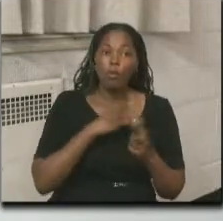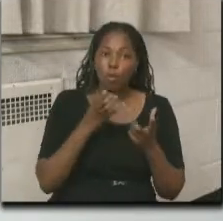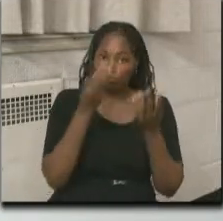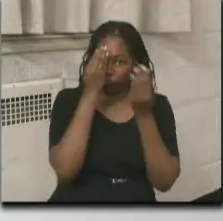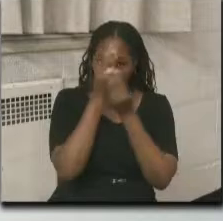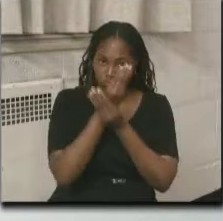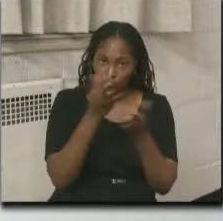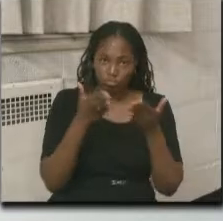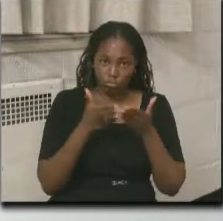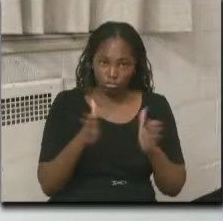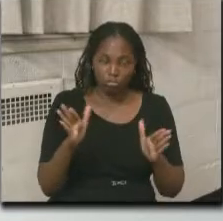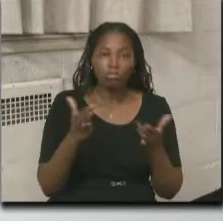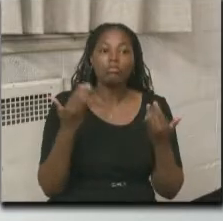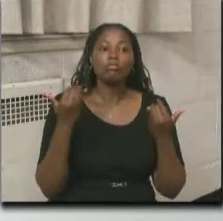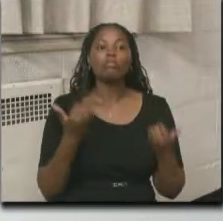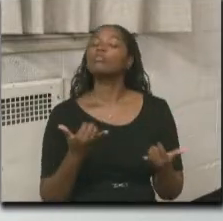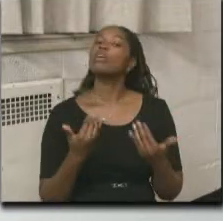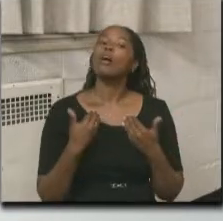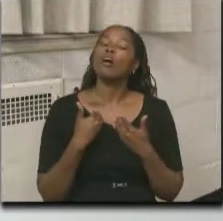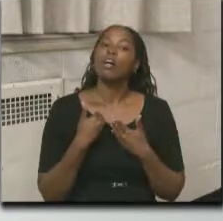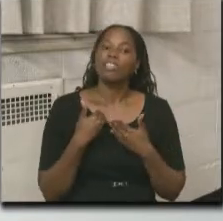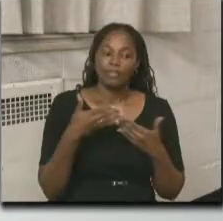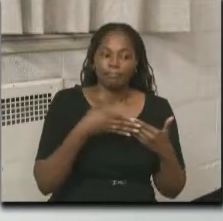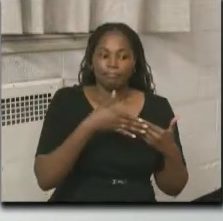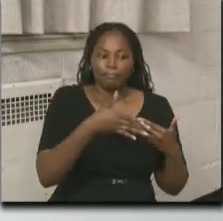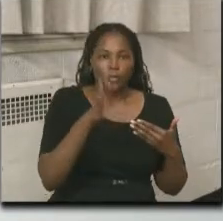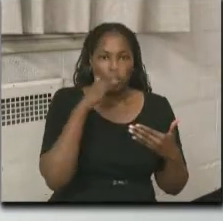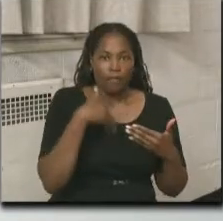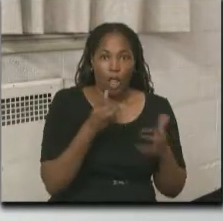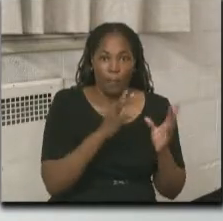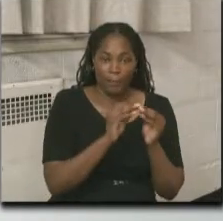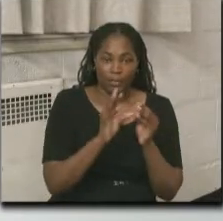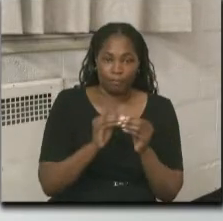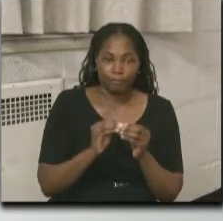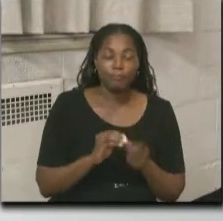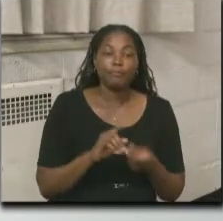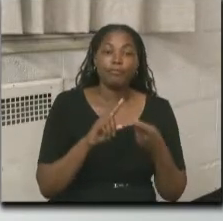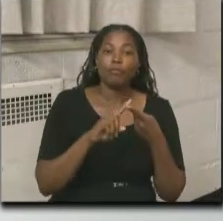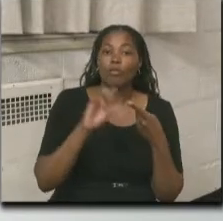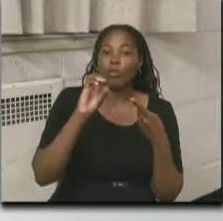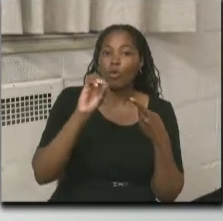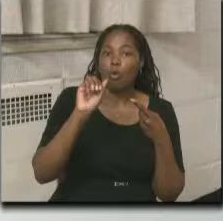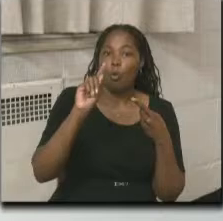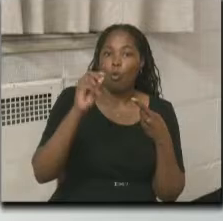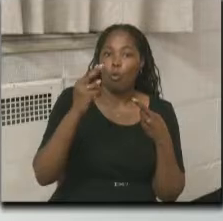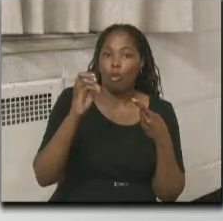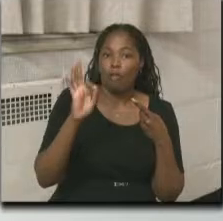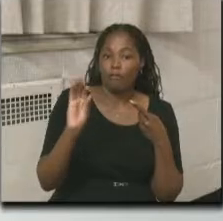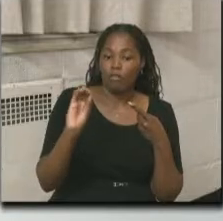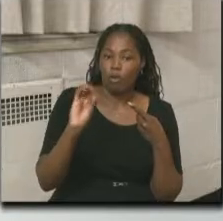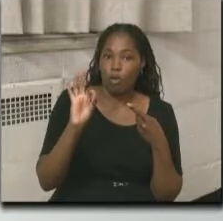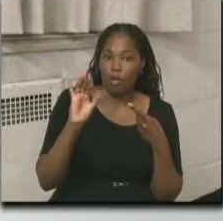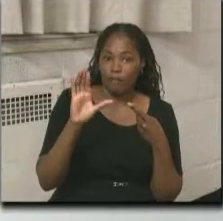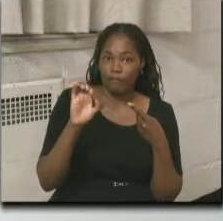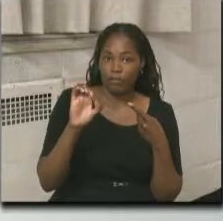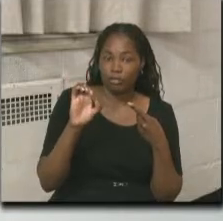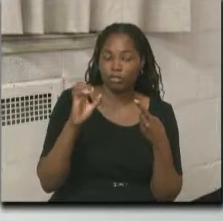public of the following upcoming meetings. The oath of office ceremony for the school